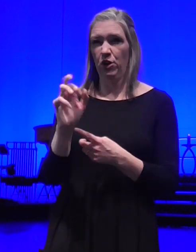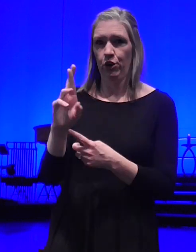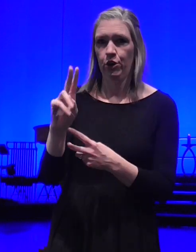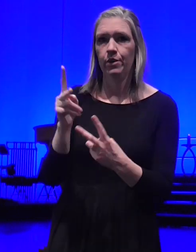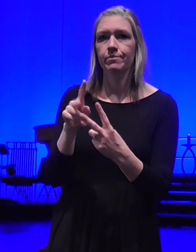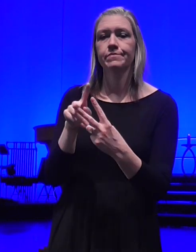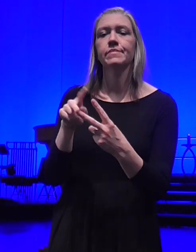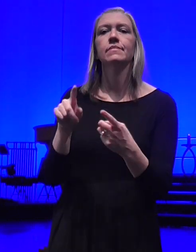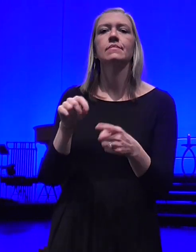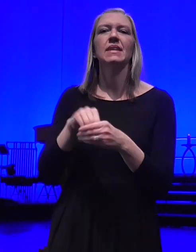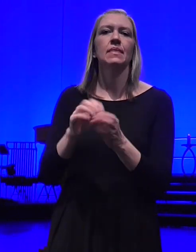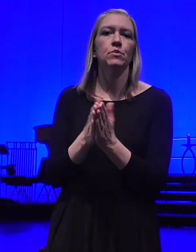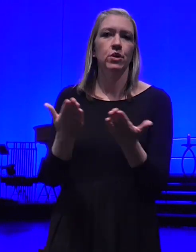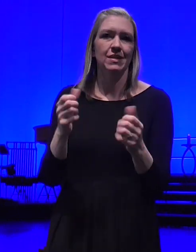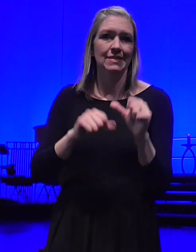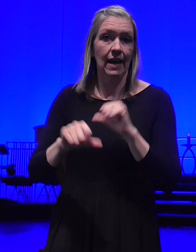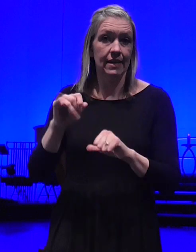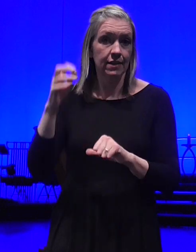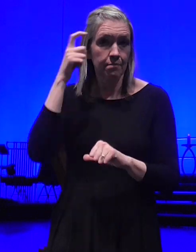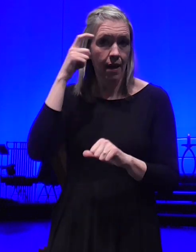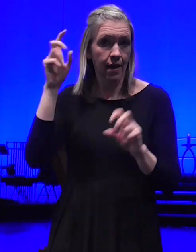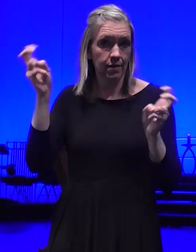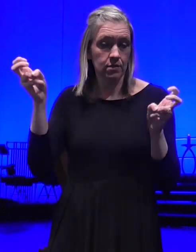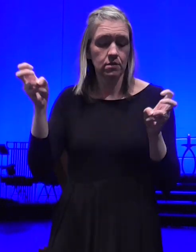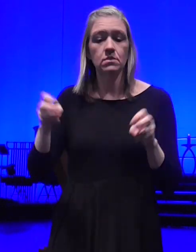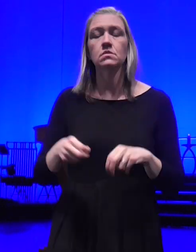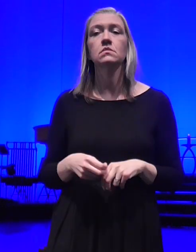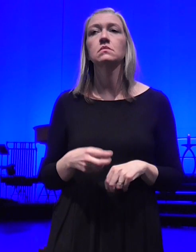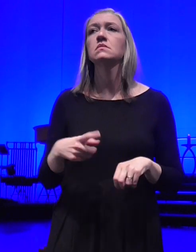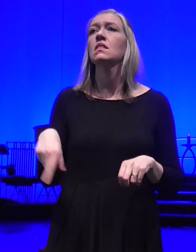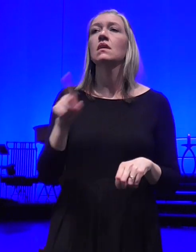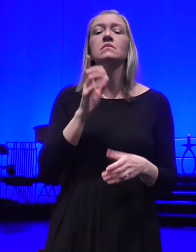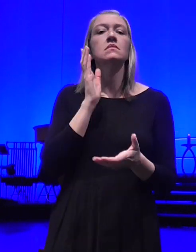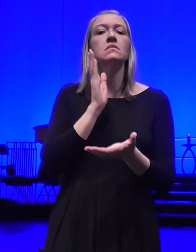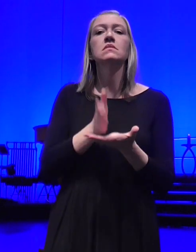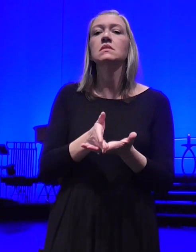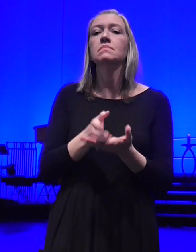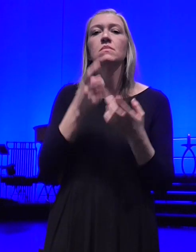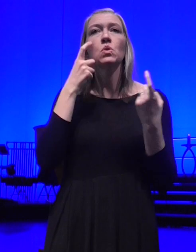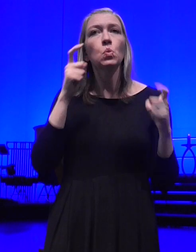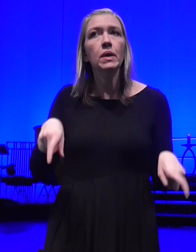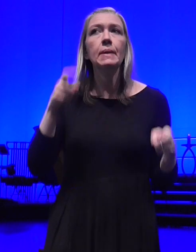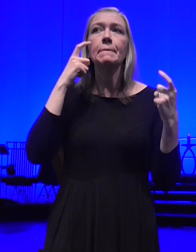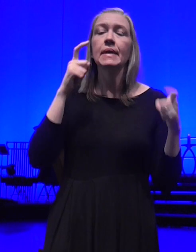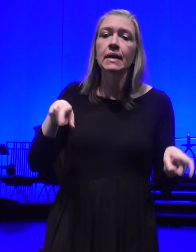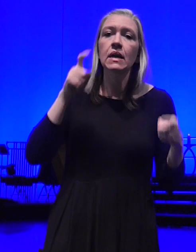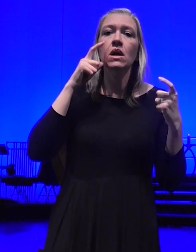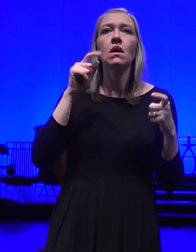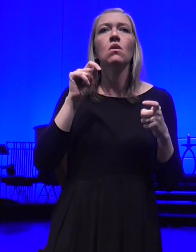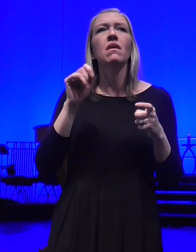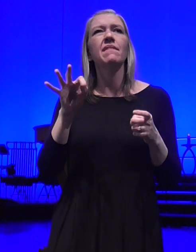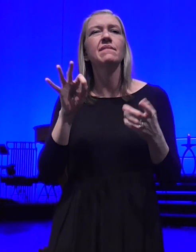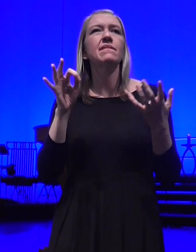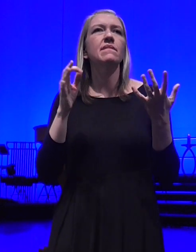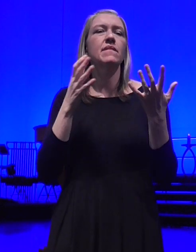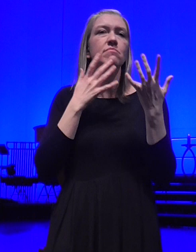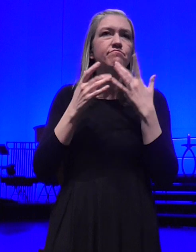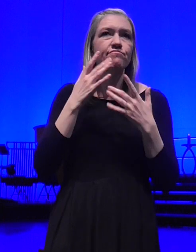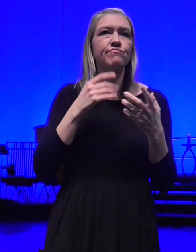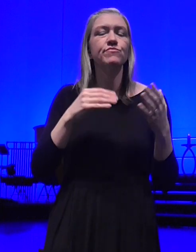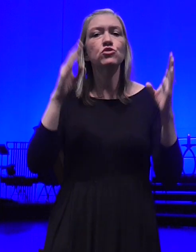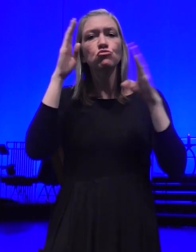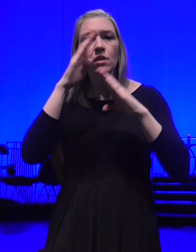said this: "Let us then cease weeping over the shortcomings and mistakes and evils